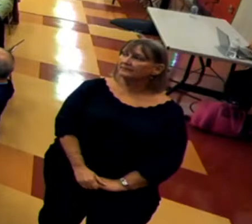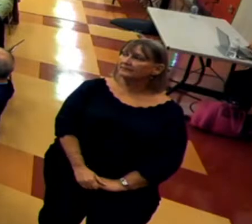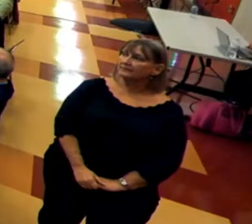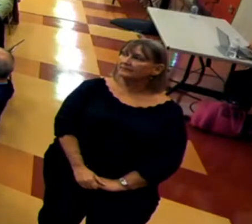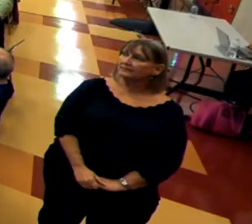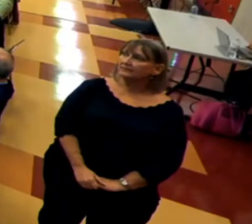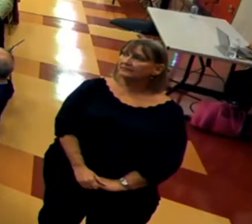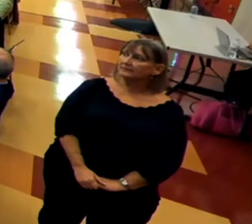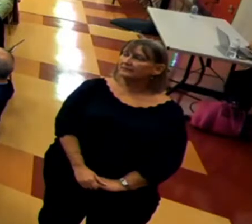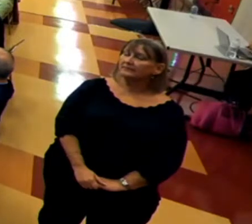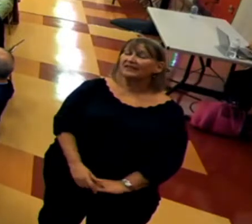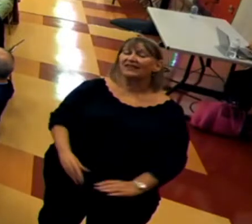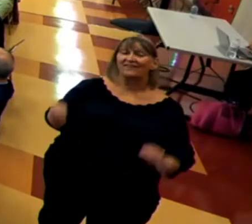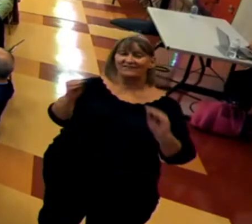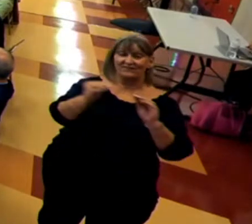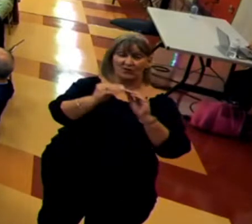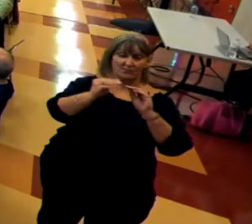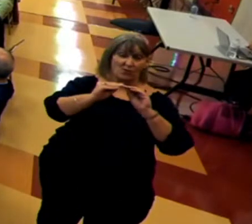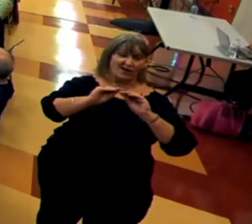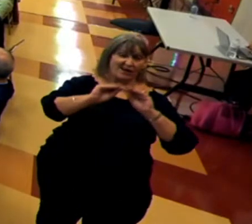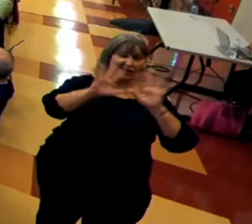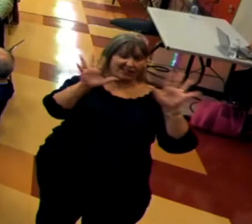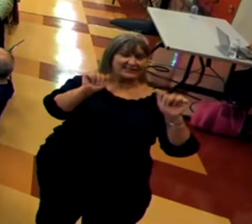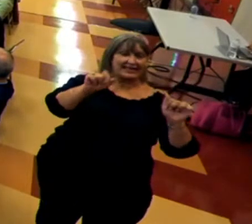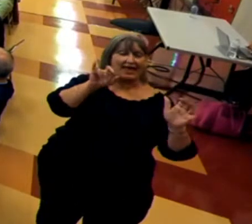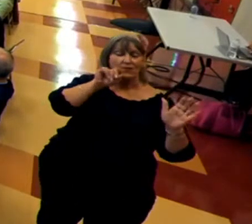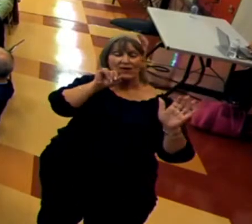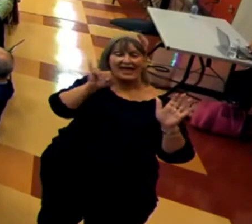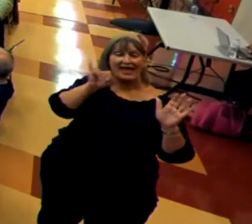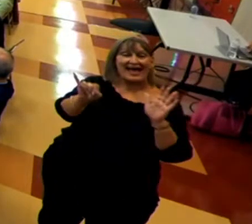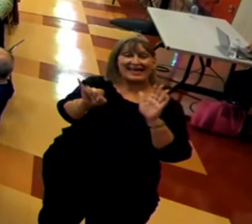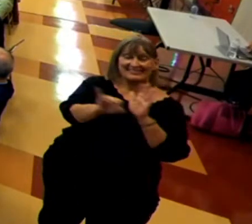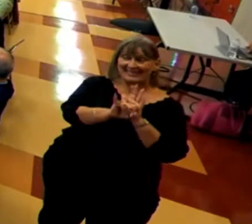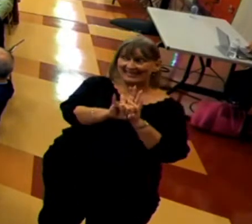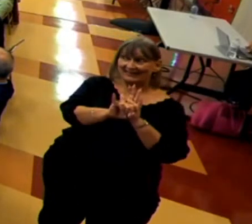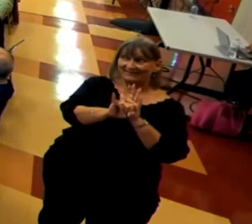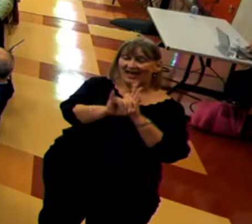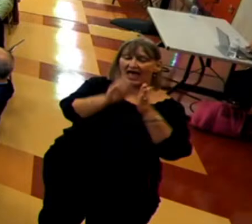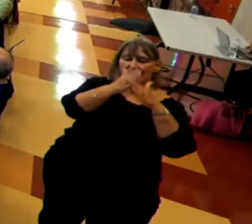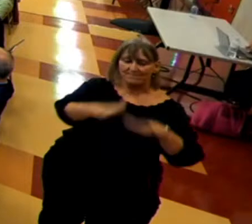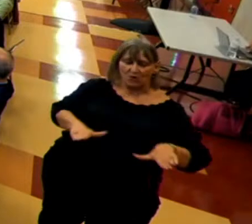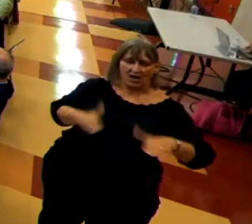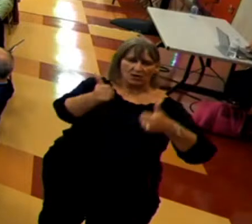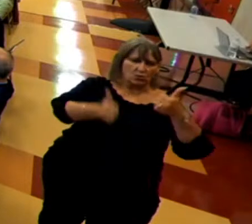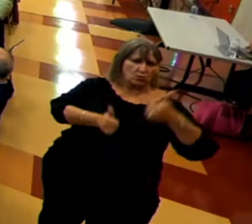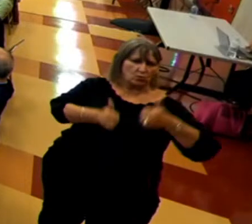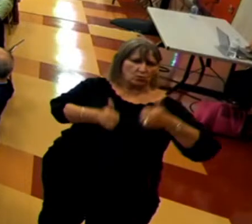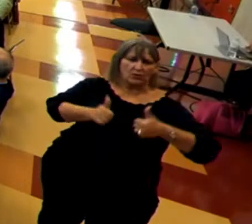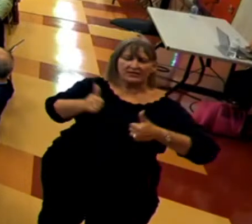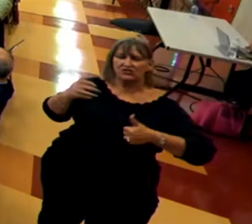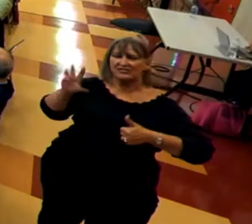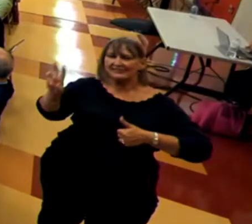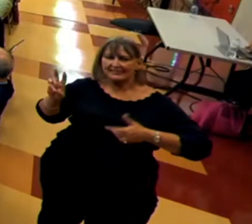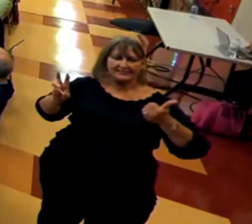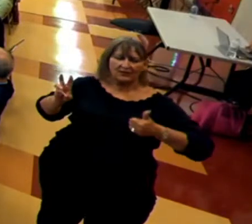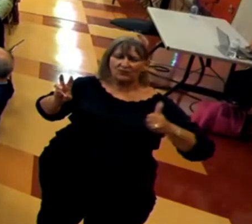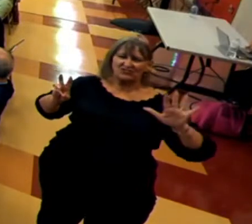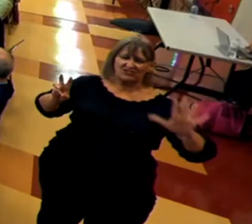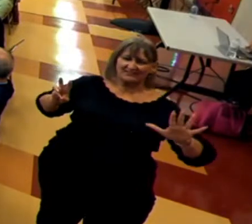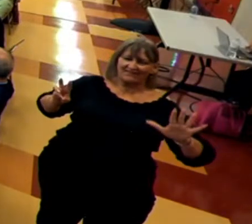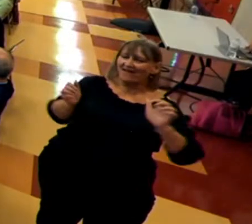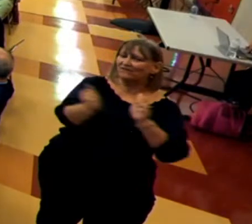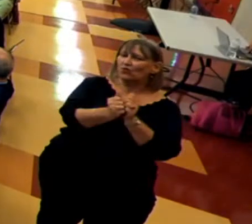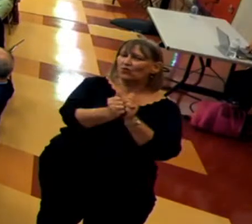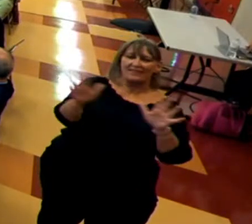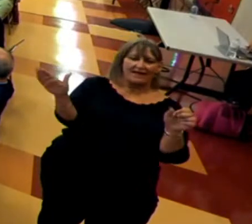For further clarification, can you identify the break, what part is on 5 and what part is on 6? Because without the whole map,